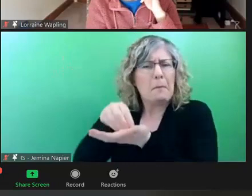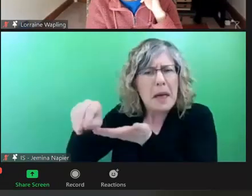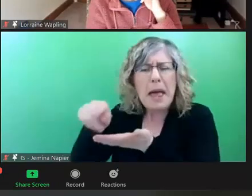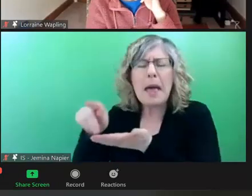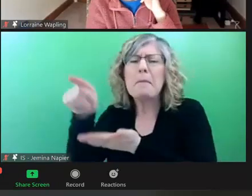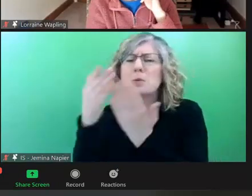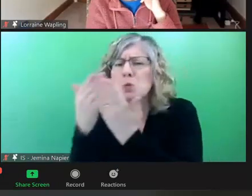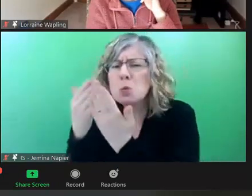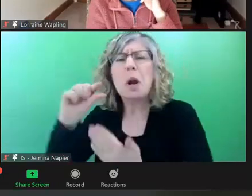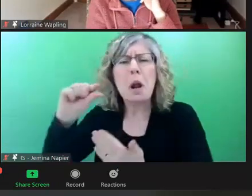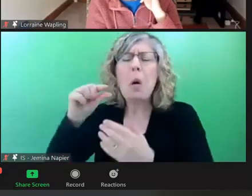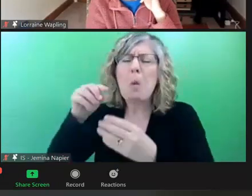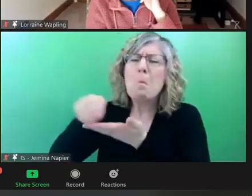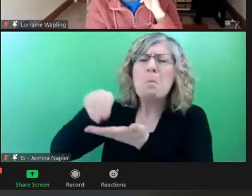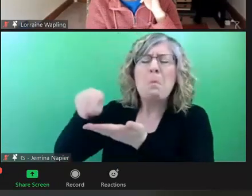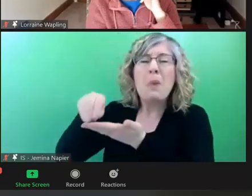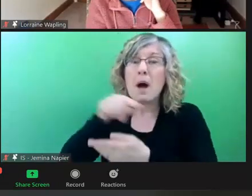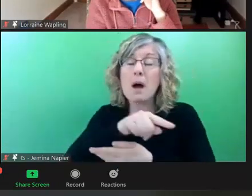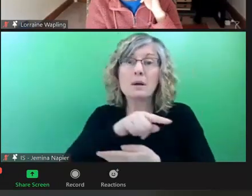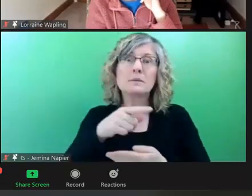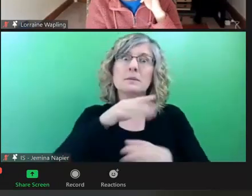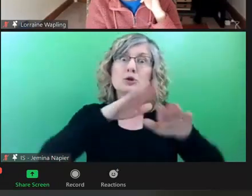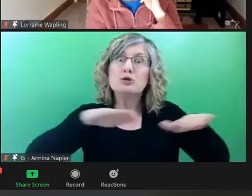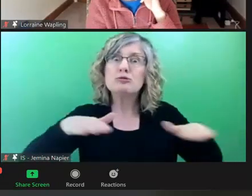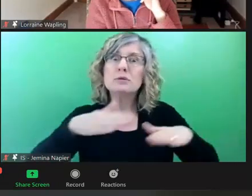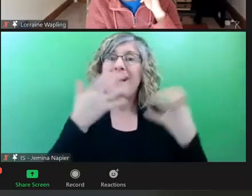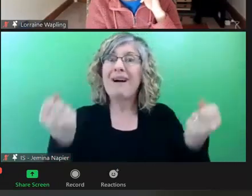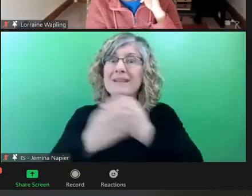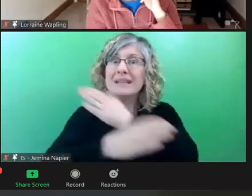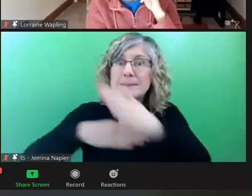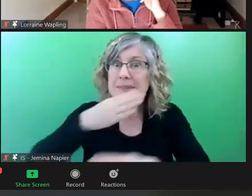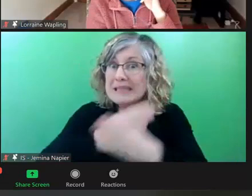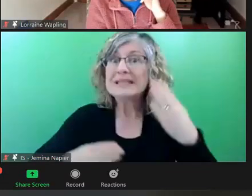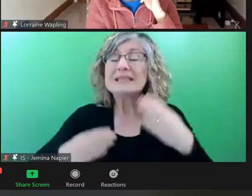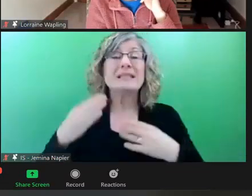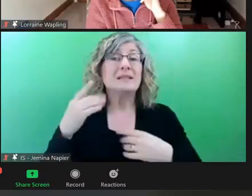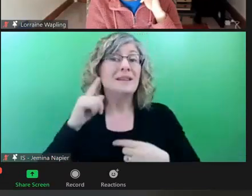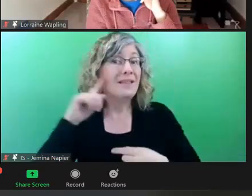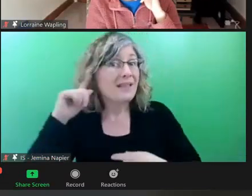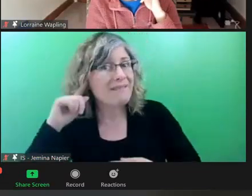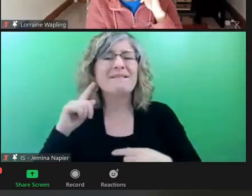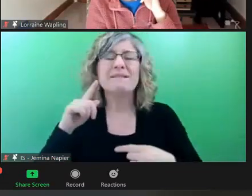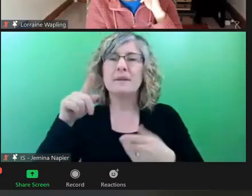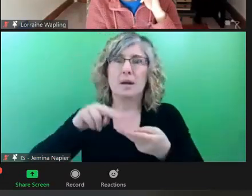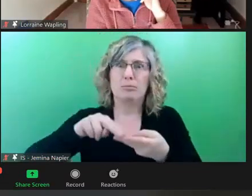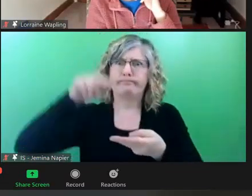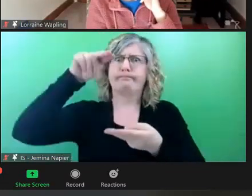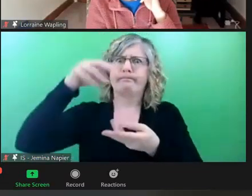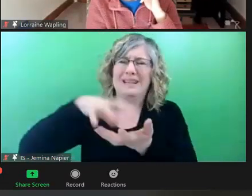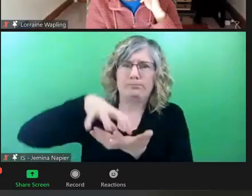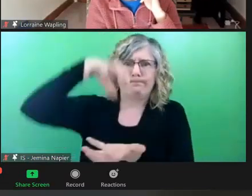attitude change towards their children with disabilities. Some of them don't know